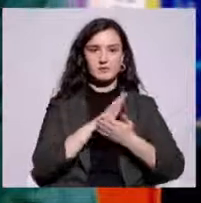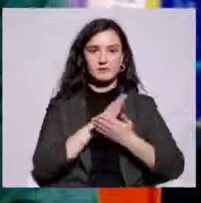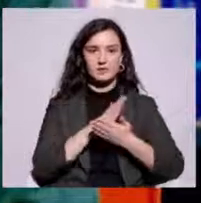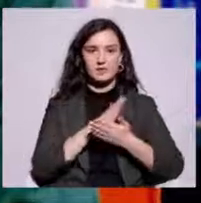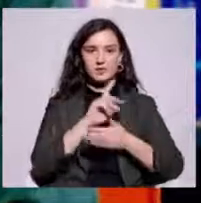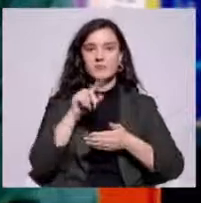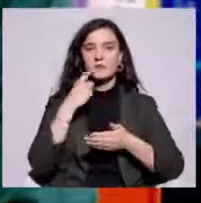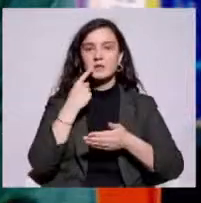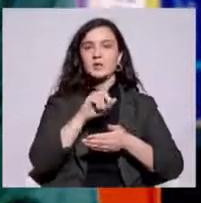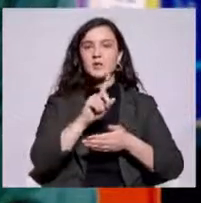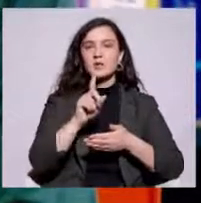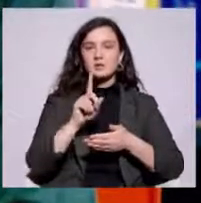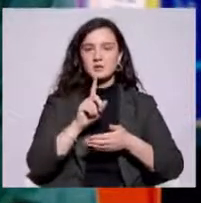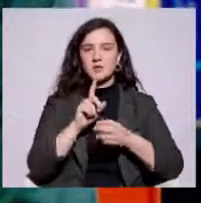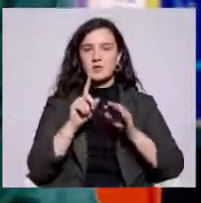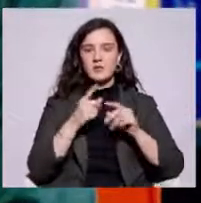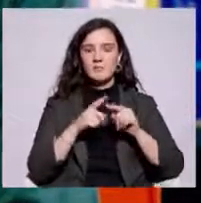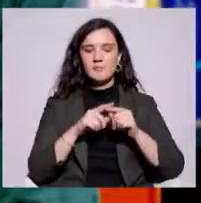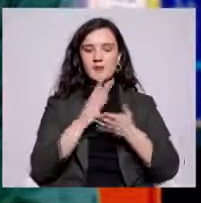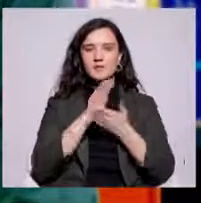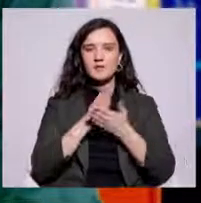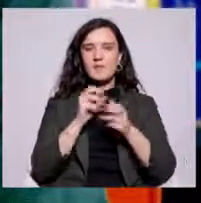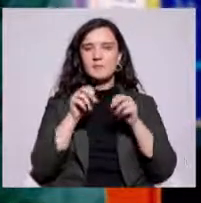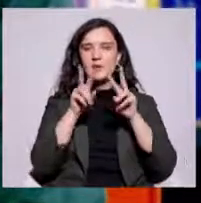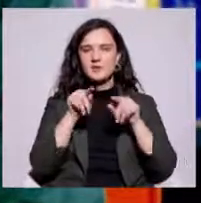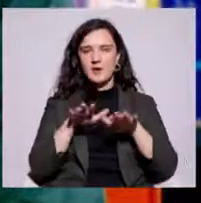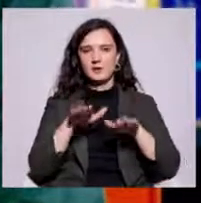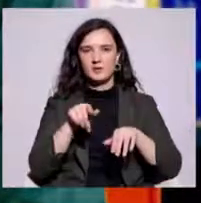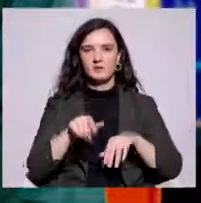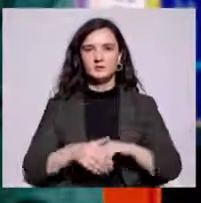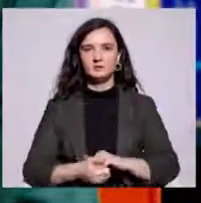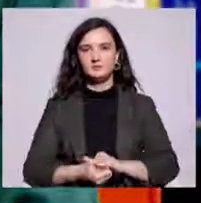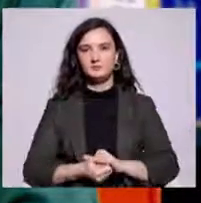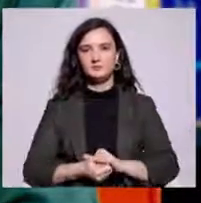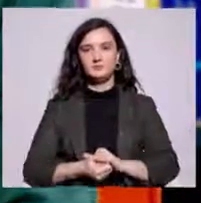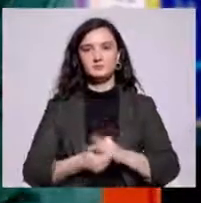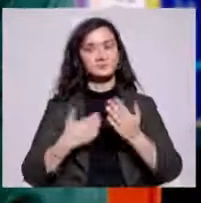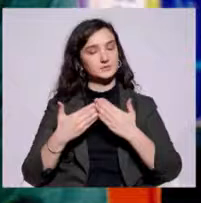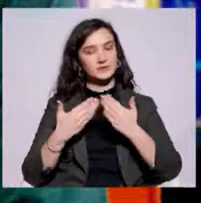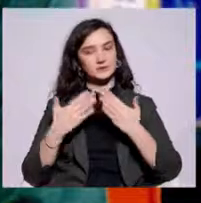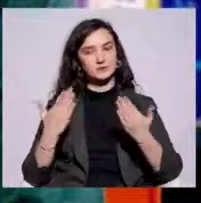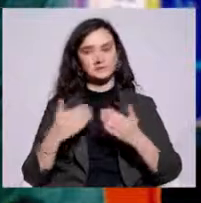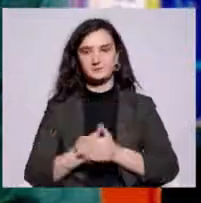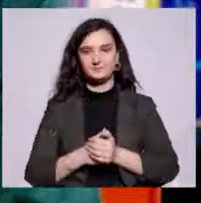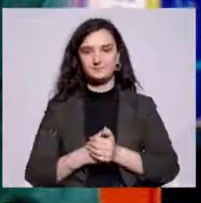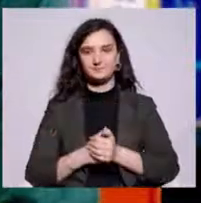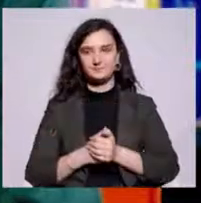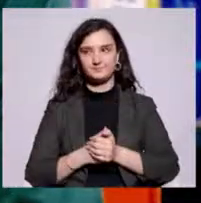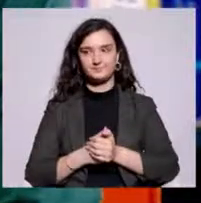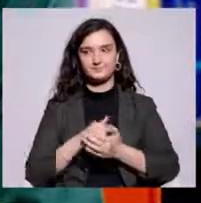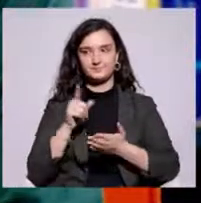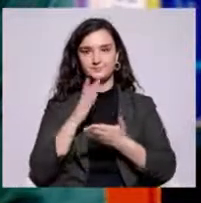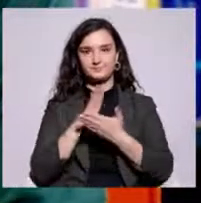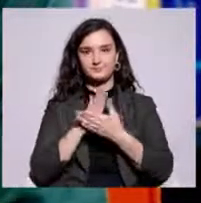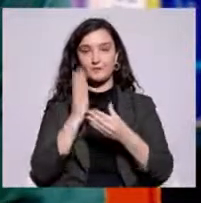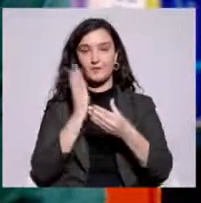to say something exists in a specific place. For example, there is